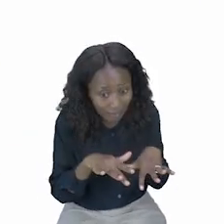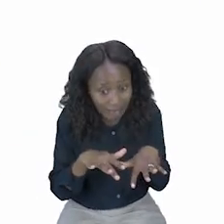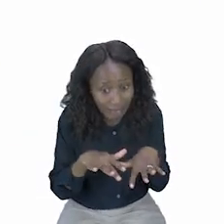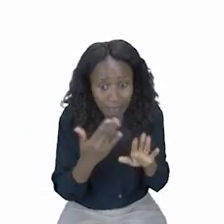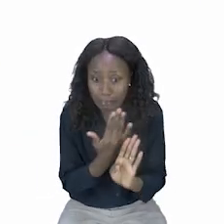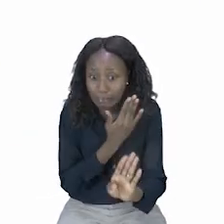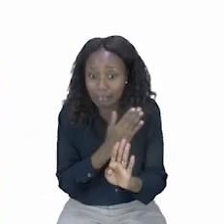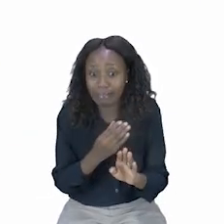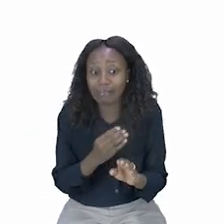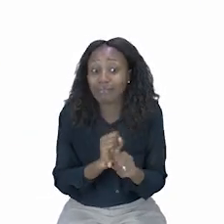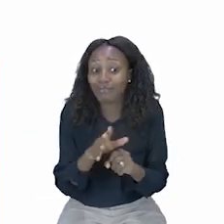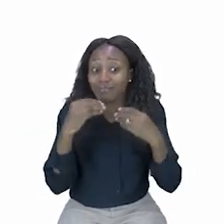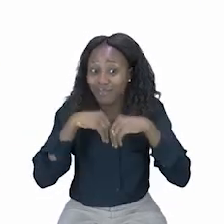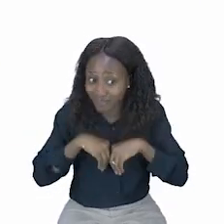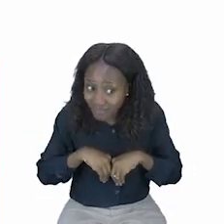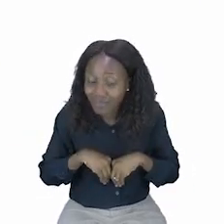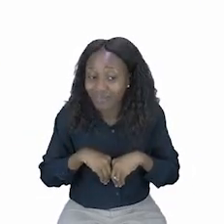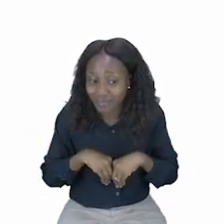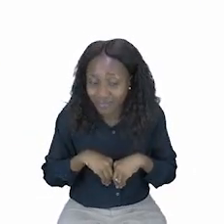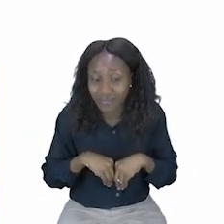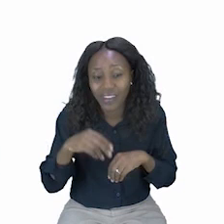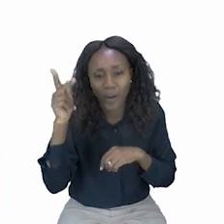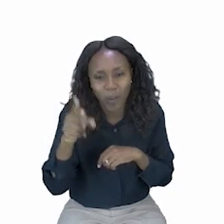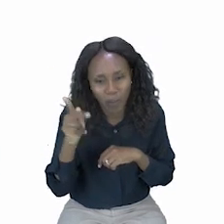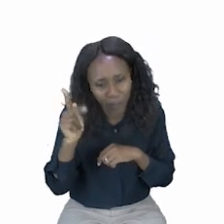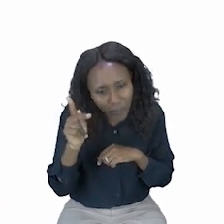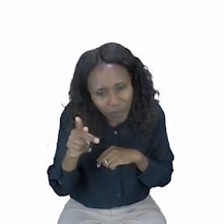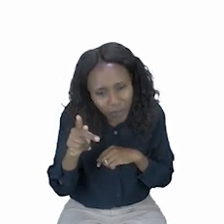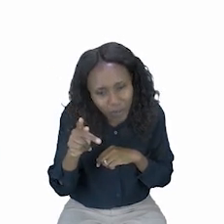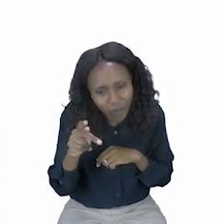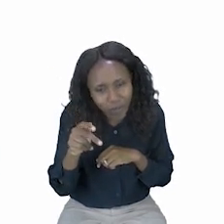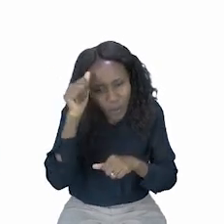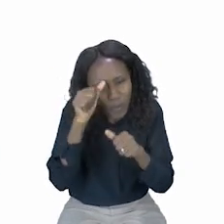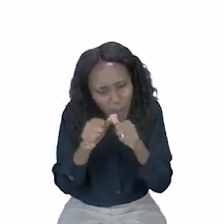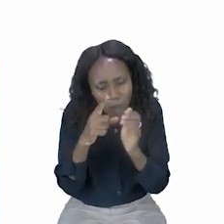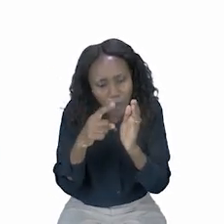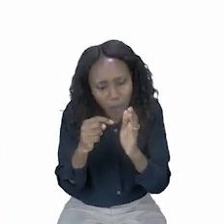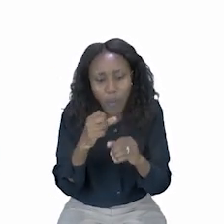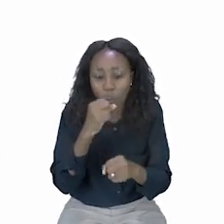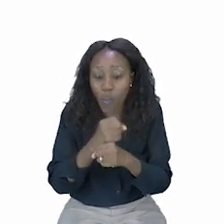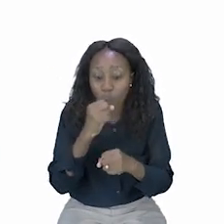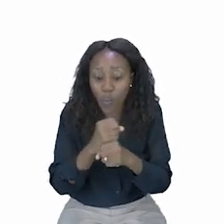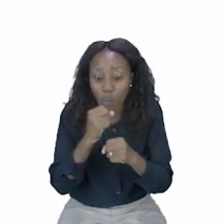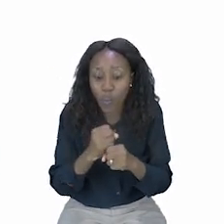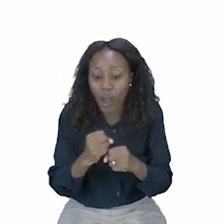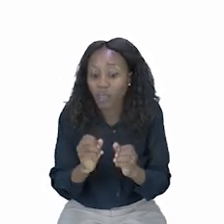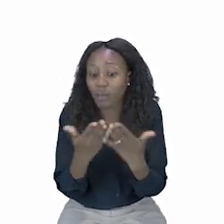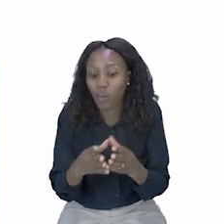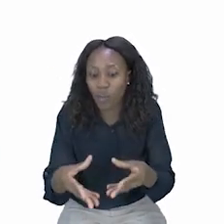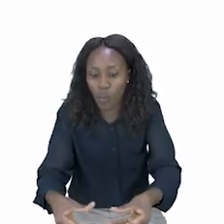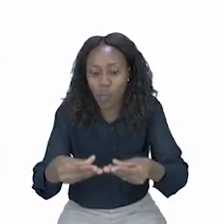from coronavirus. And make sure that your hands are dry before you touch anything